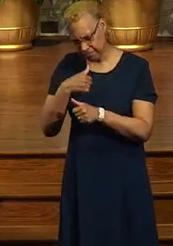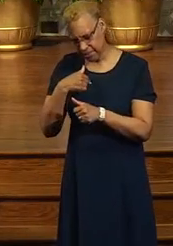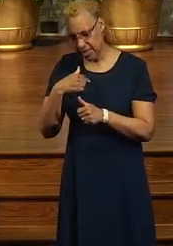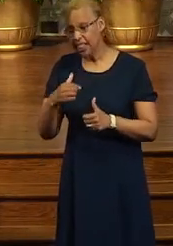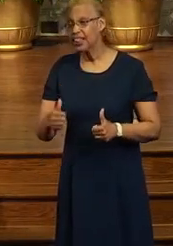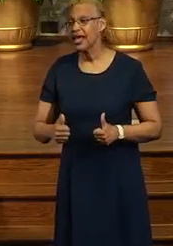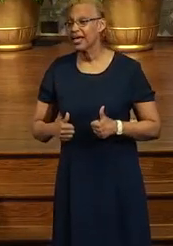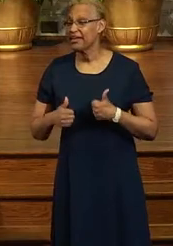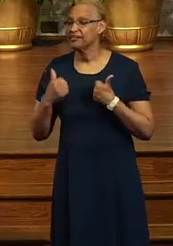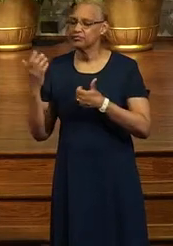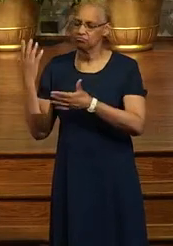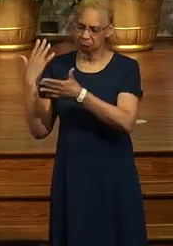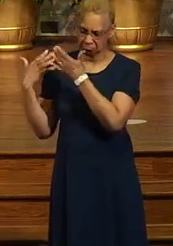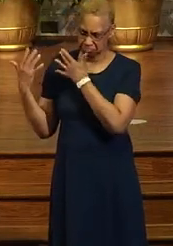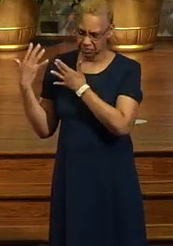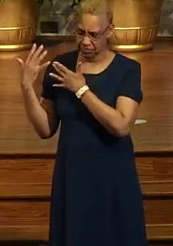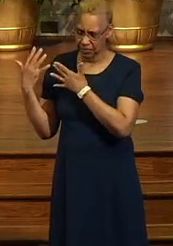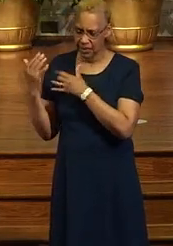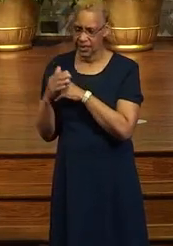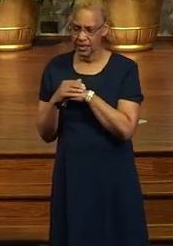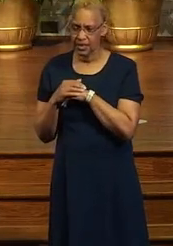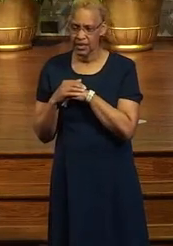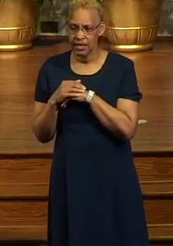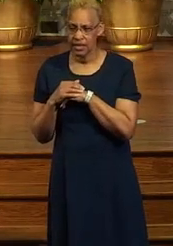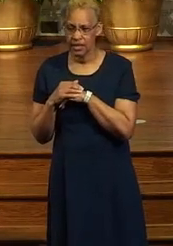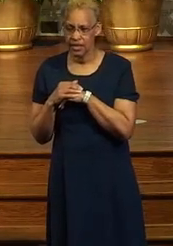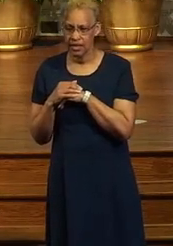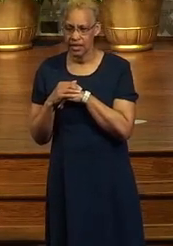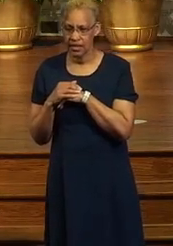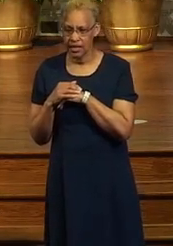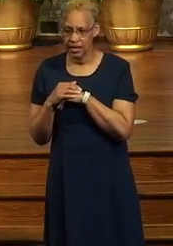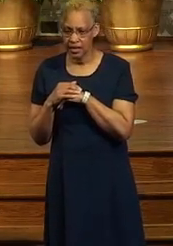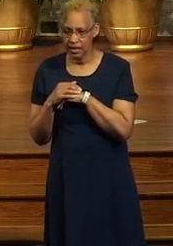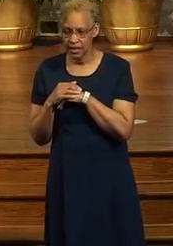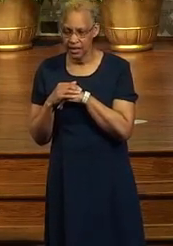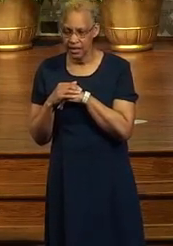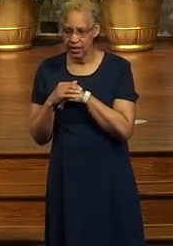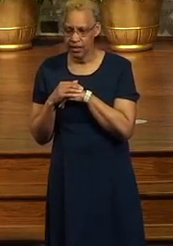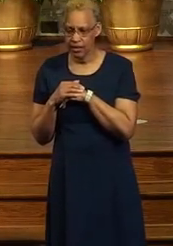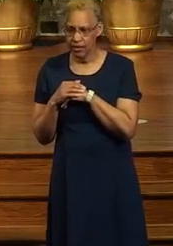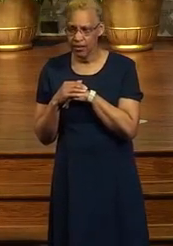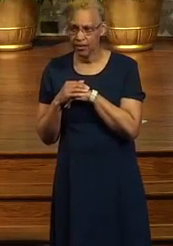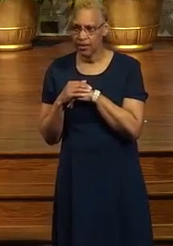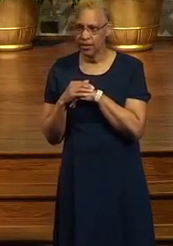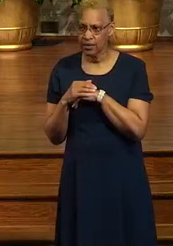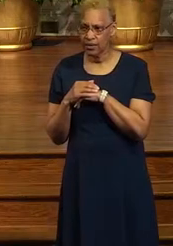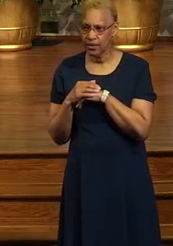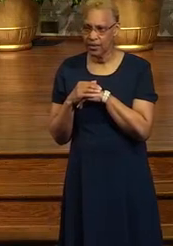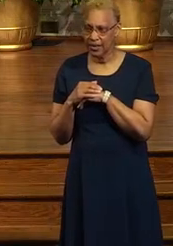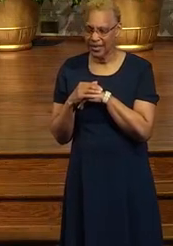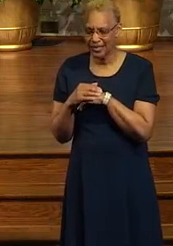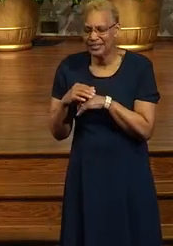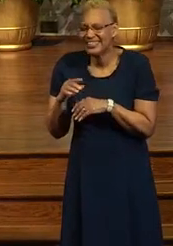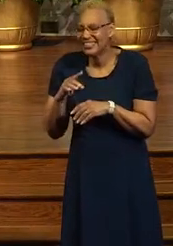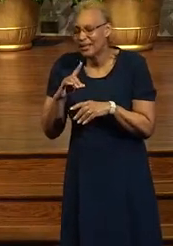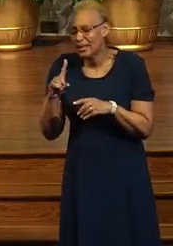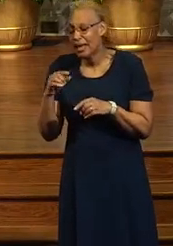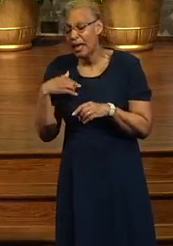praise God, when I was more economically challenged than I am right